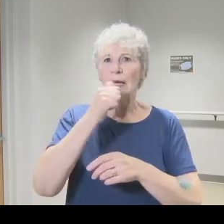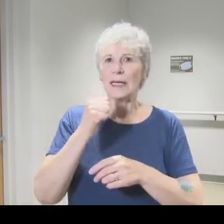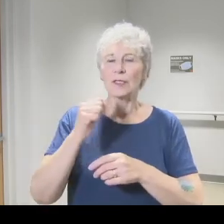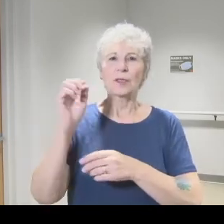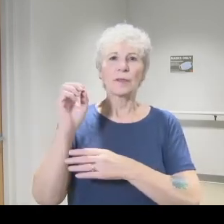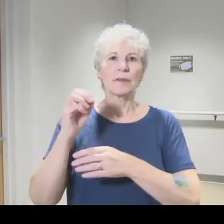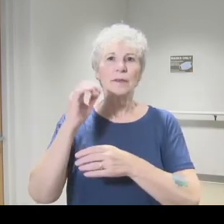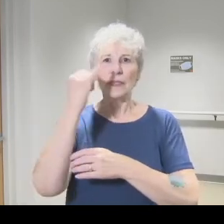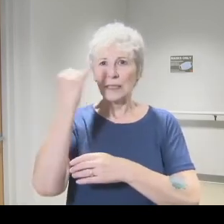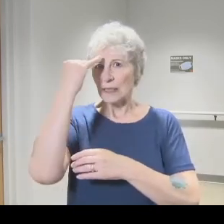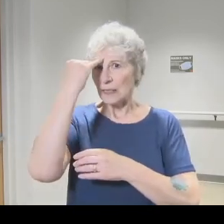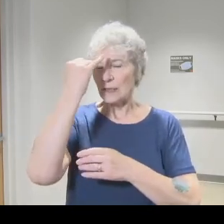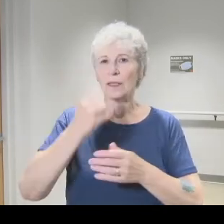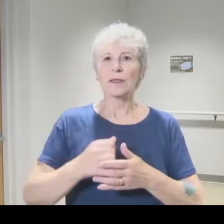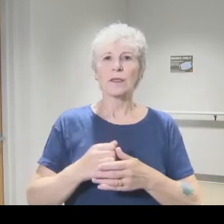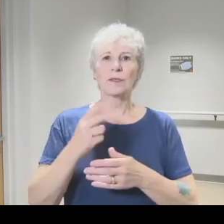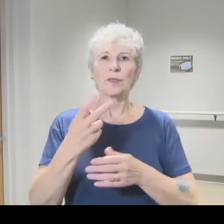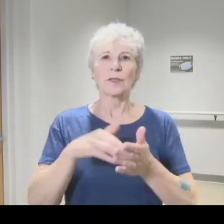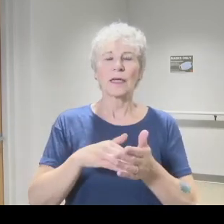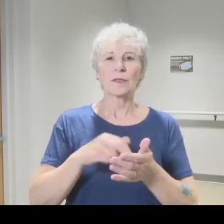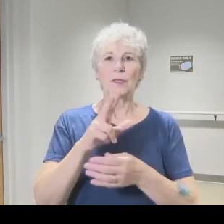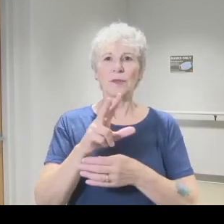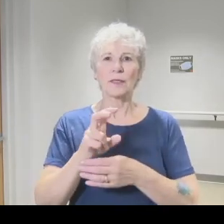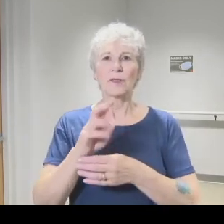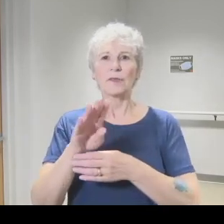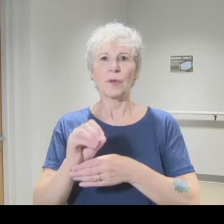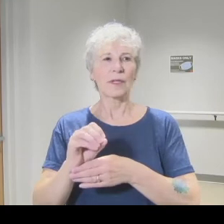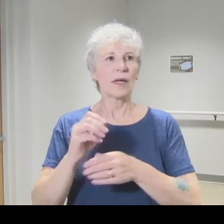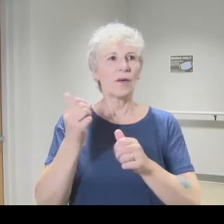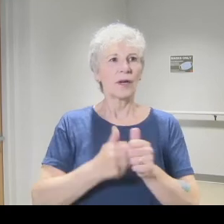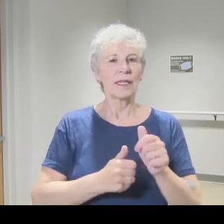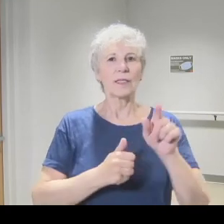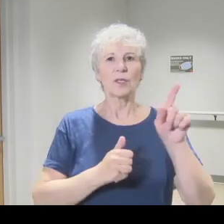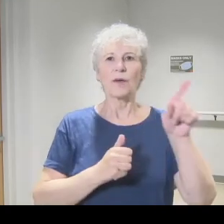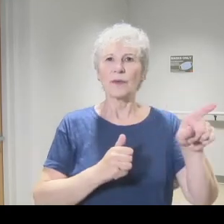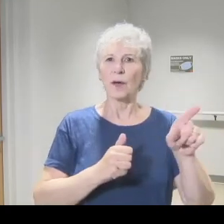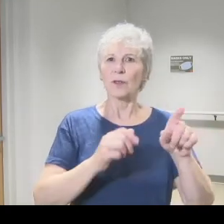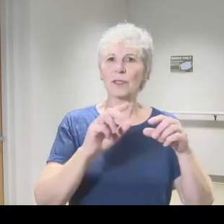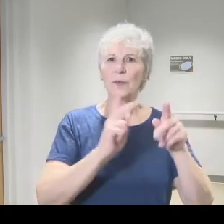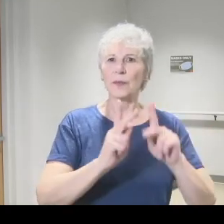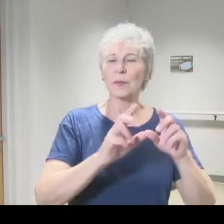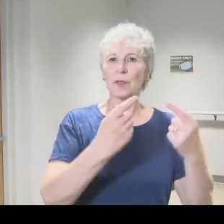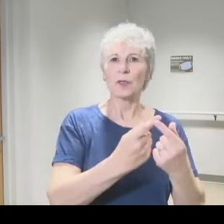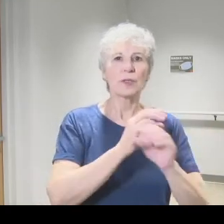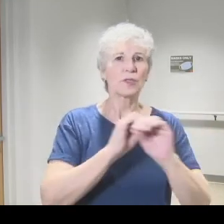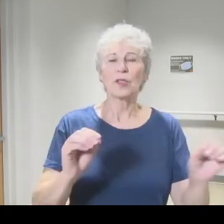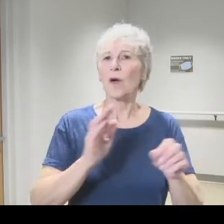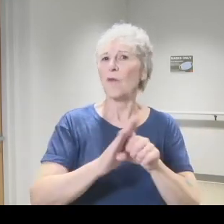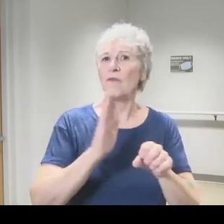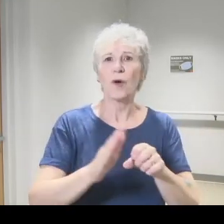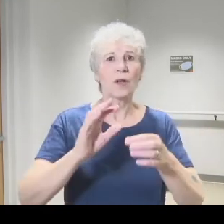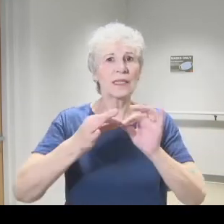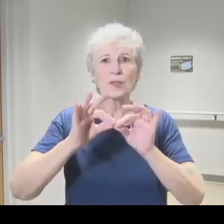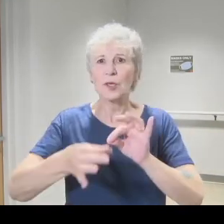Leash, 2,340. What that means is for each of those people groups, there is no full translation of the Bible